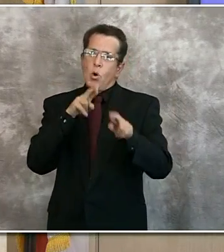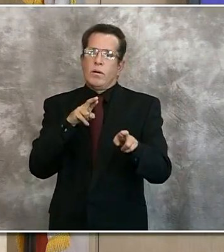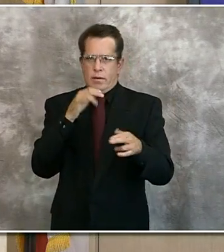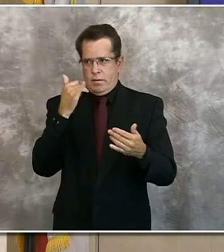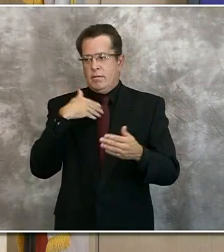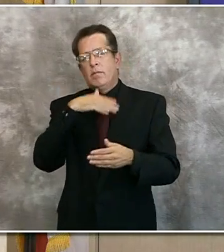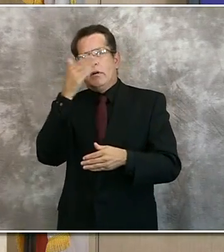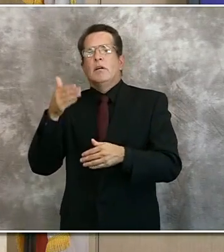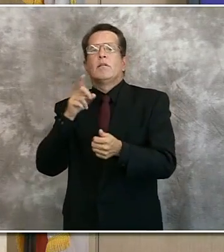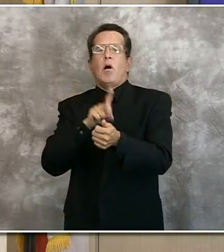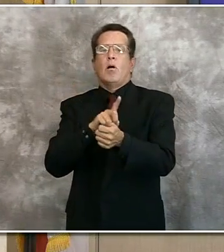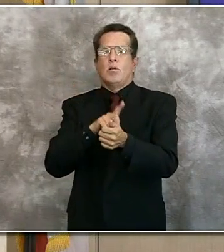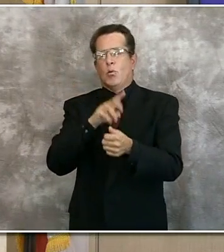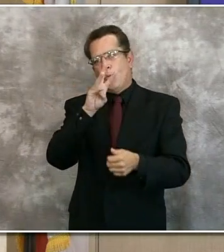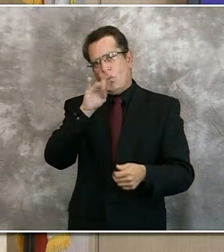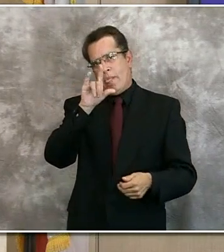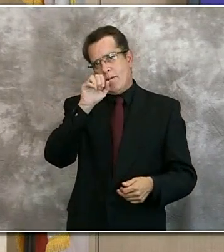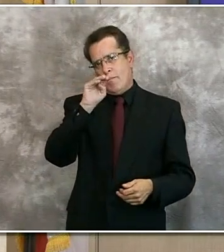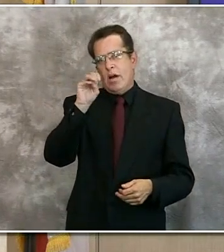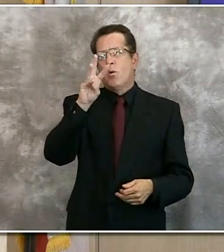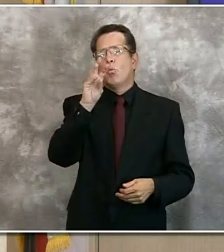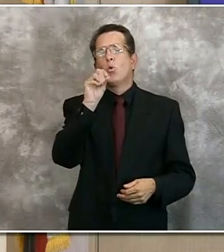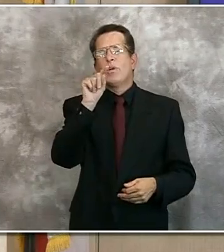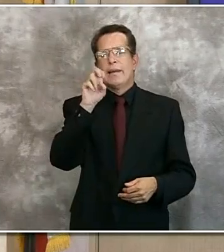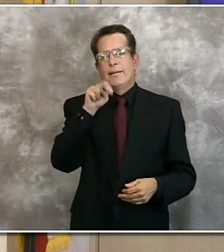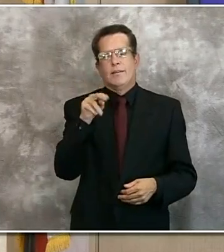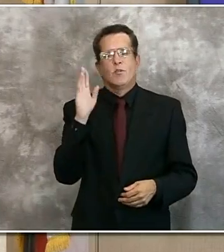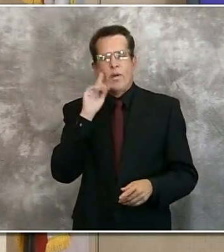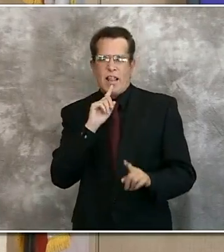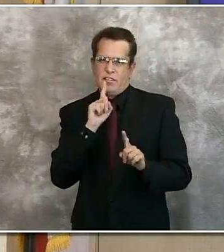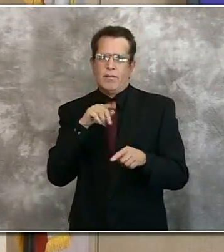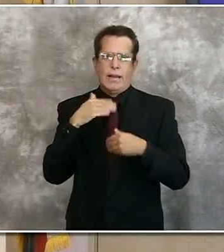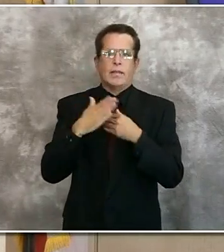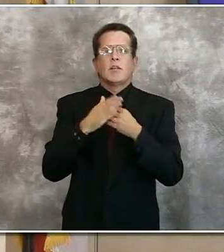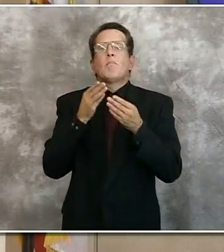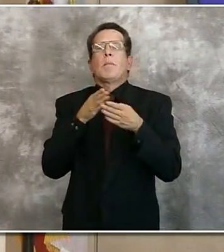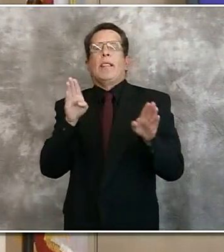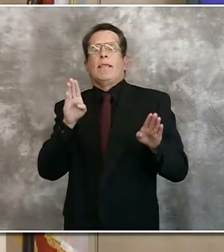over to Dr. Wilma Wooten for the Public Health Officer's report.